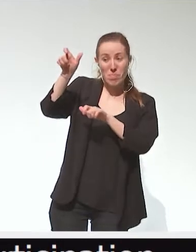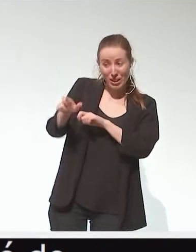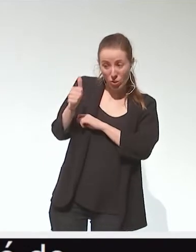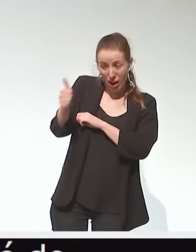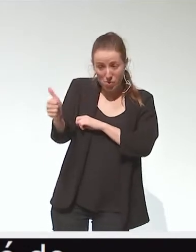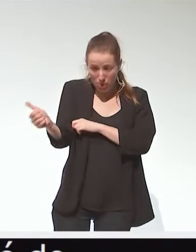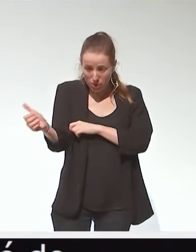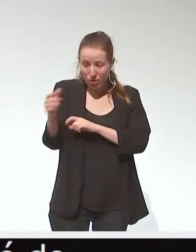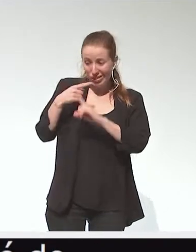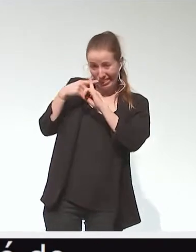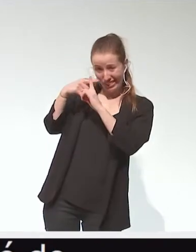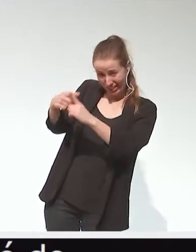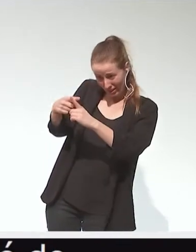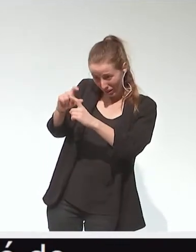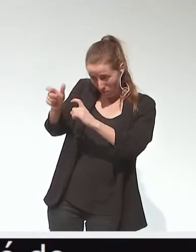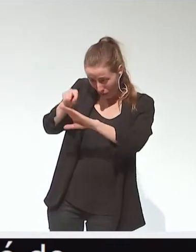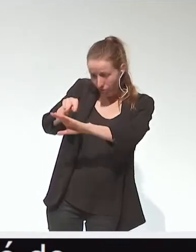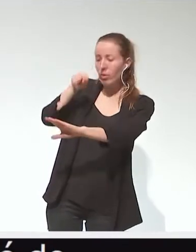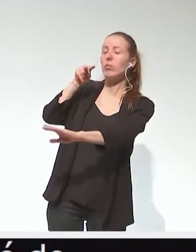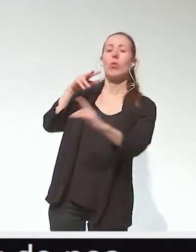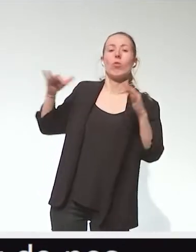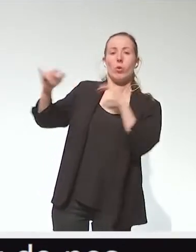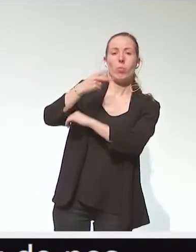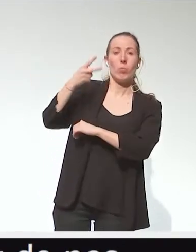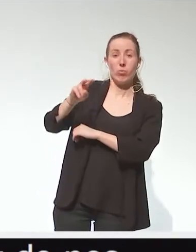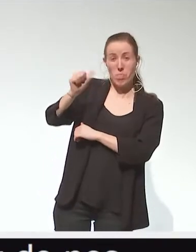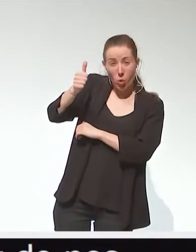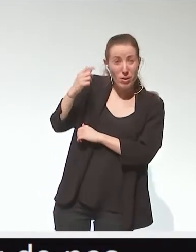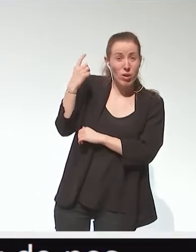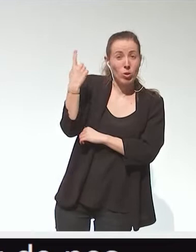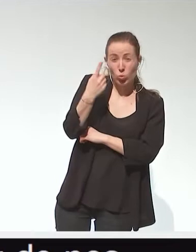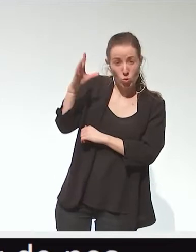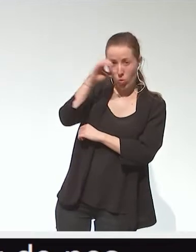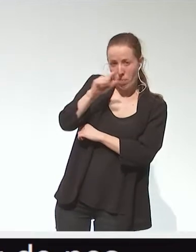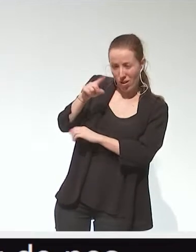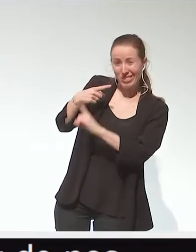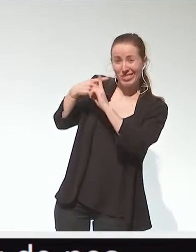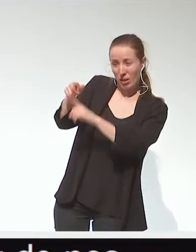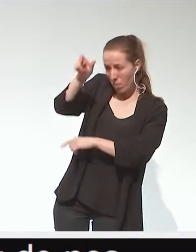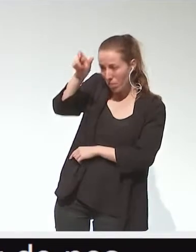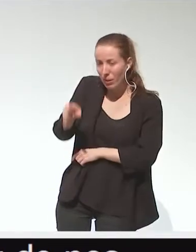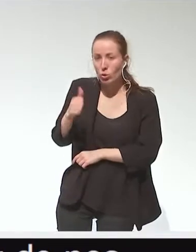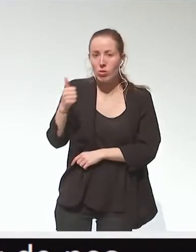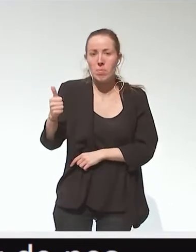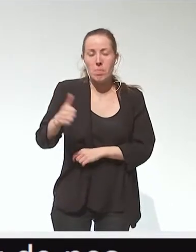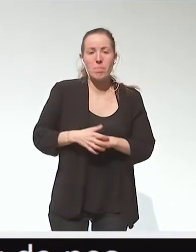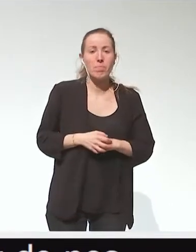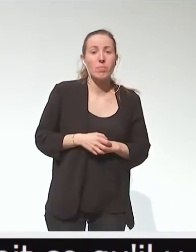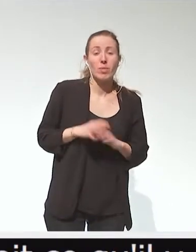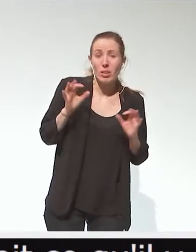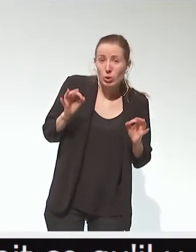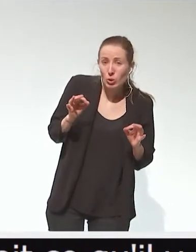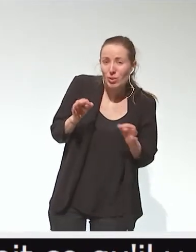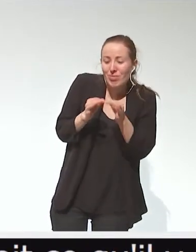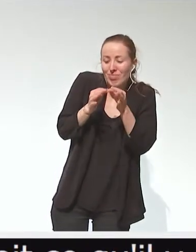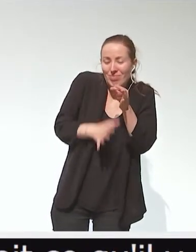And I'm going to finish on this. I think, Madam, it was remiss of me not to acknowledge the status